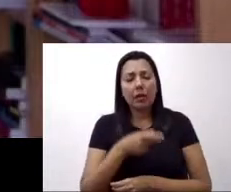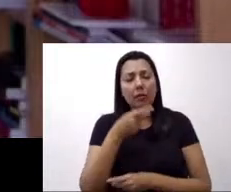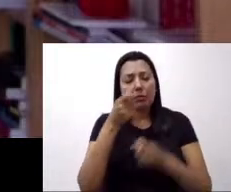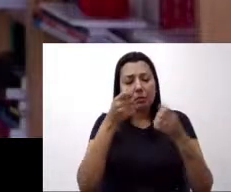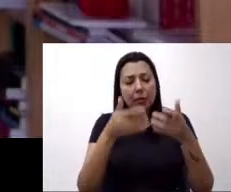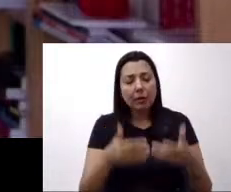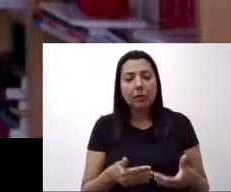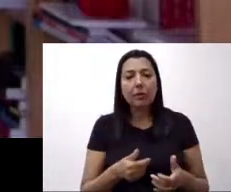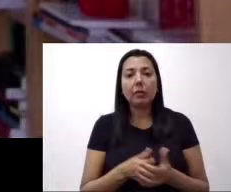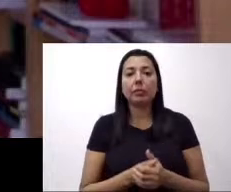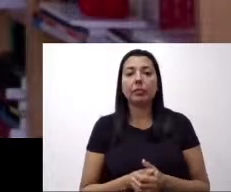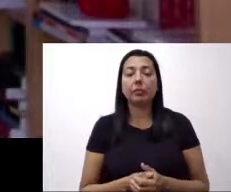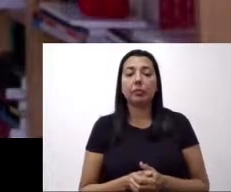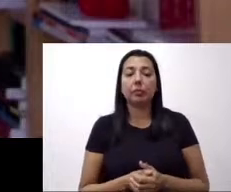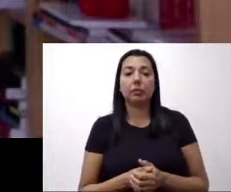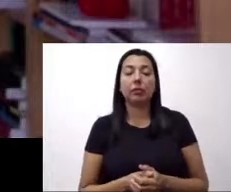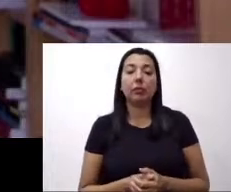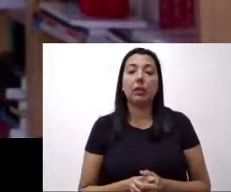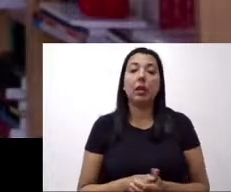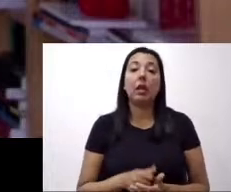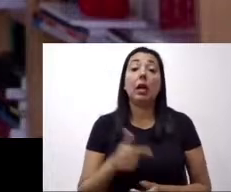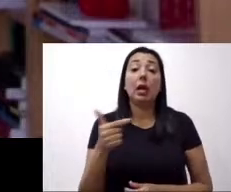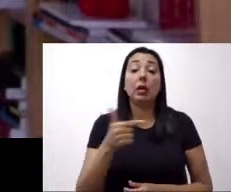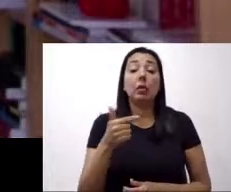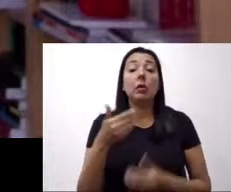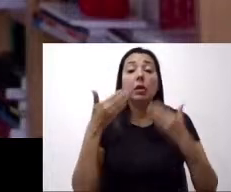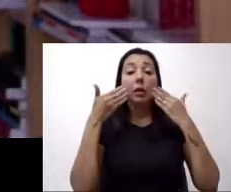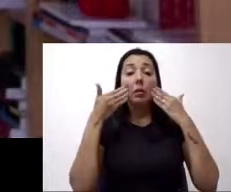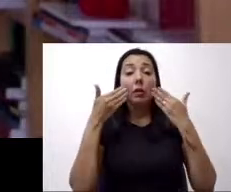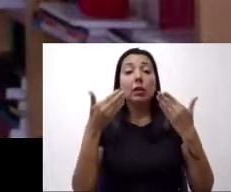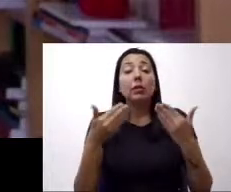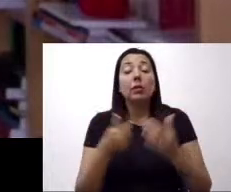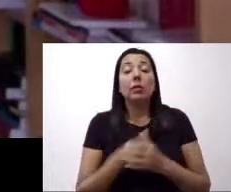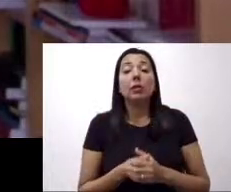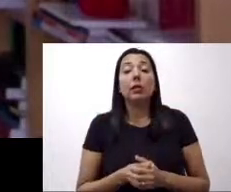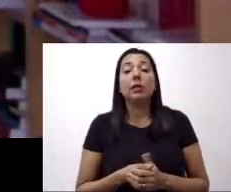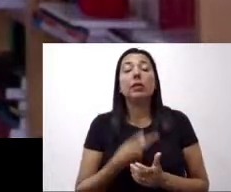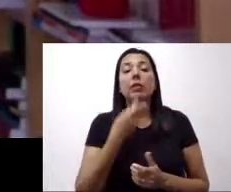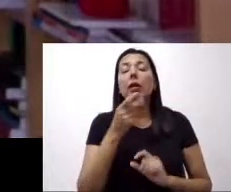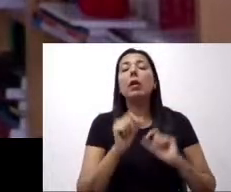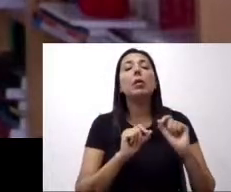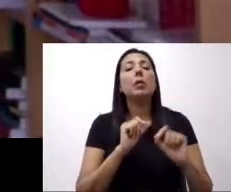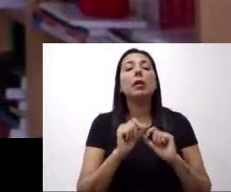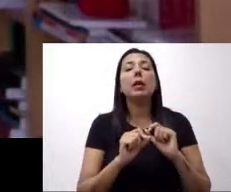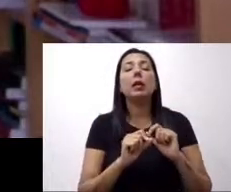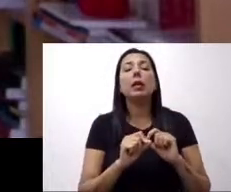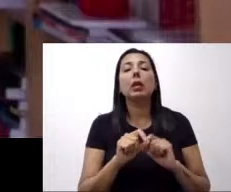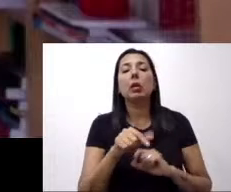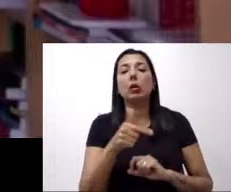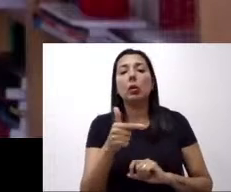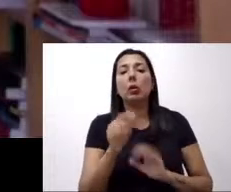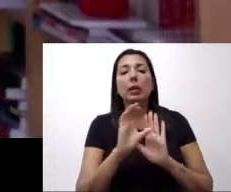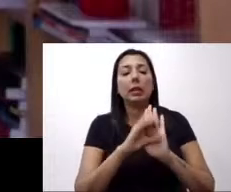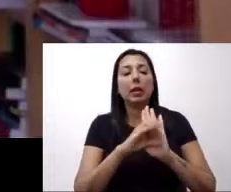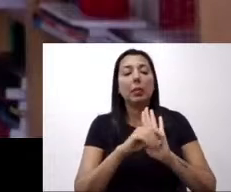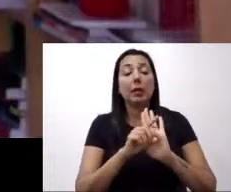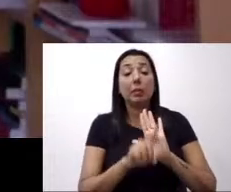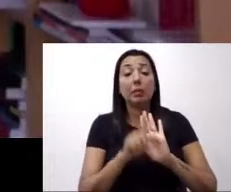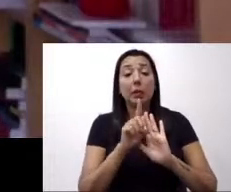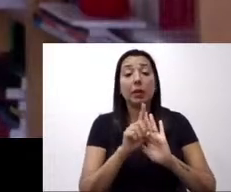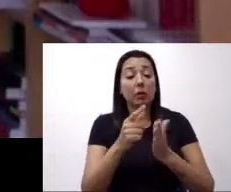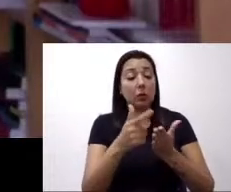two presentations concern two chapters from the first part of the book. The third part of the book is focused